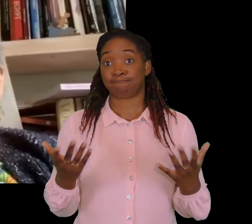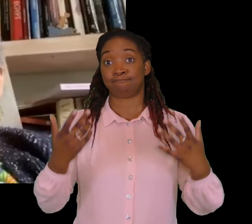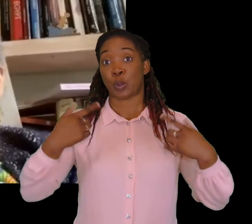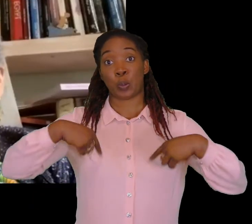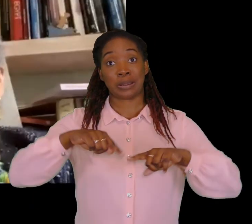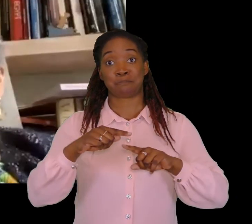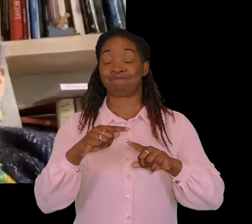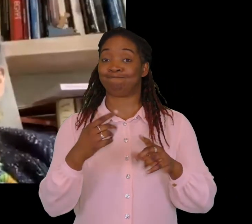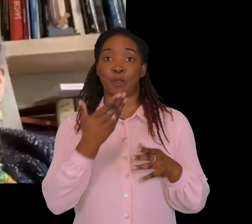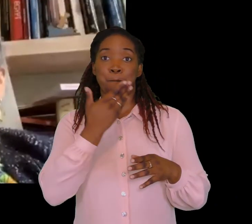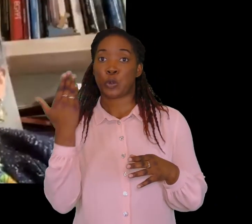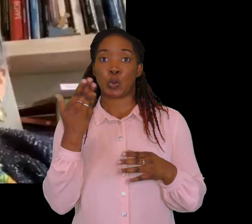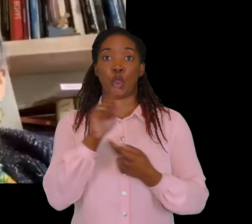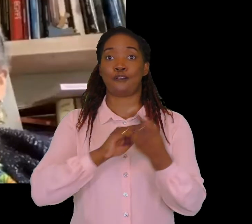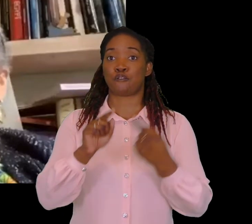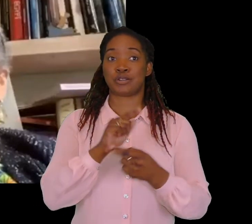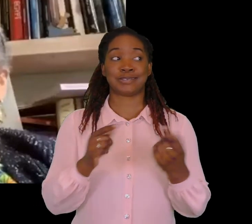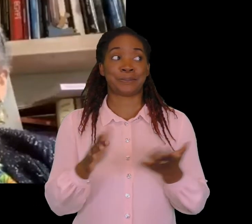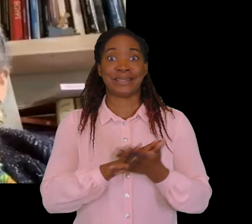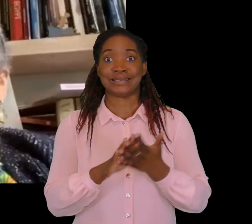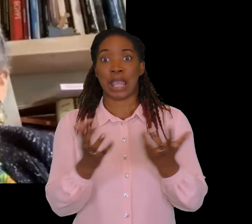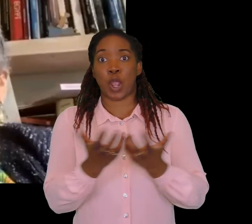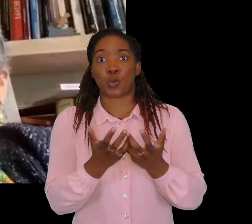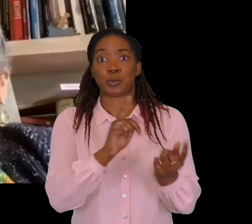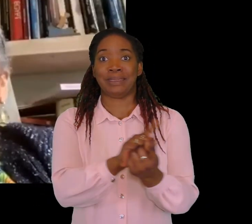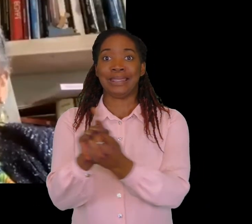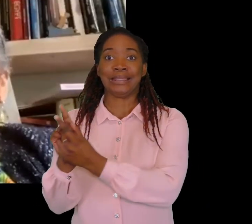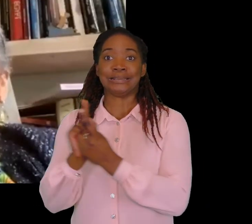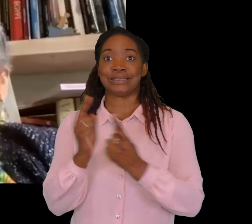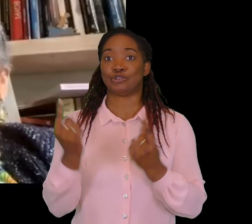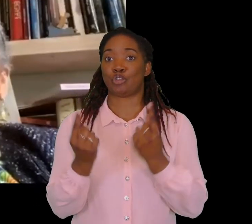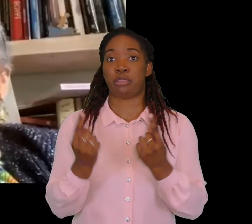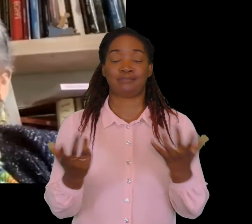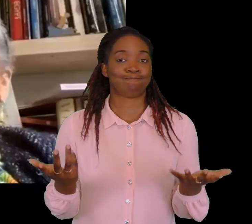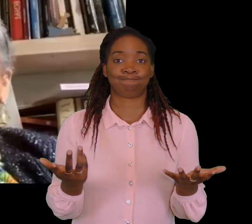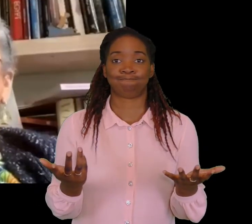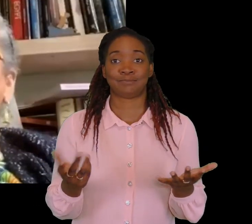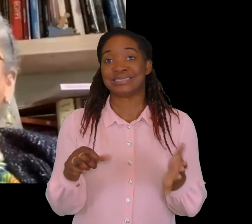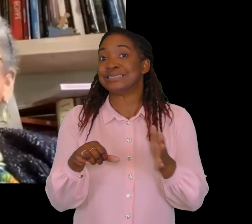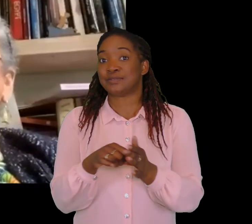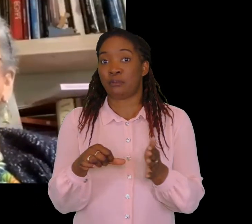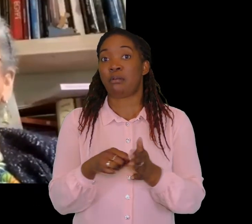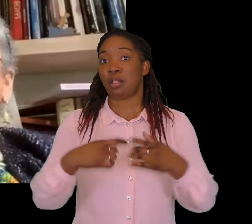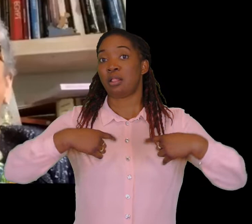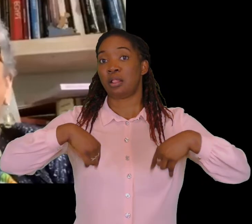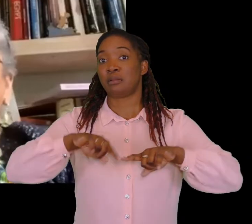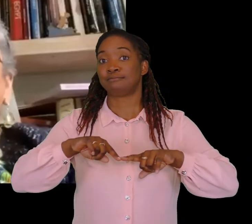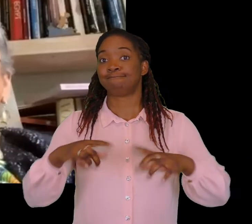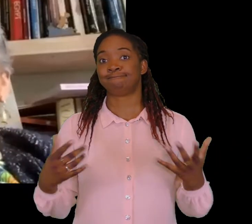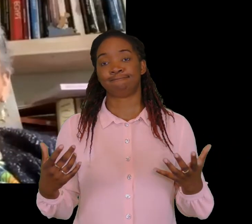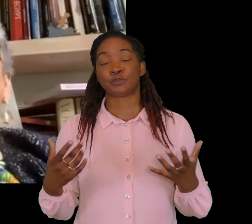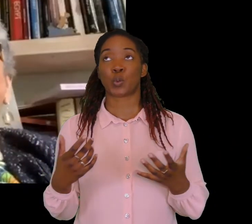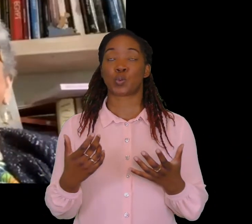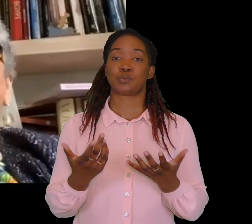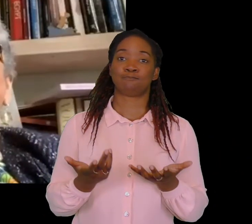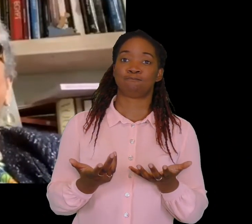have conferences. We didn't have a way of meeting each other anymore, and that was very difficult from